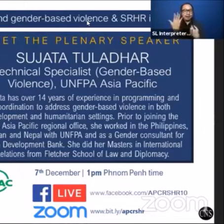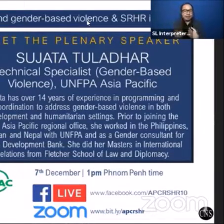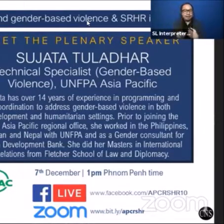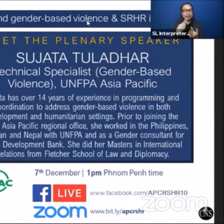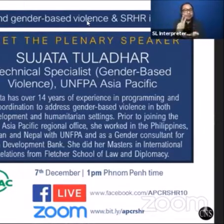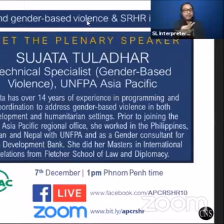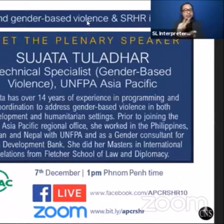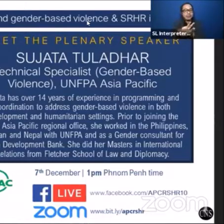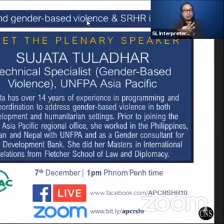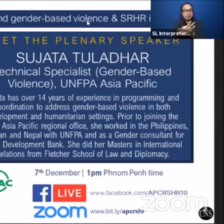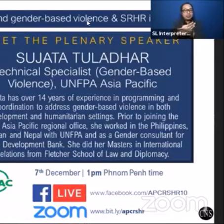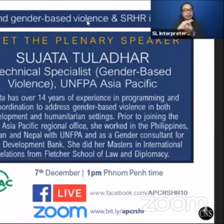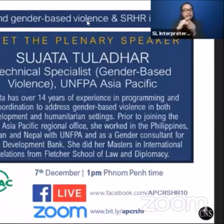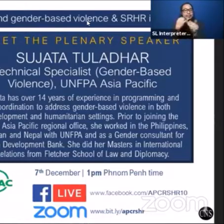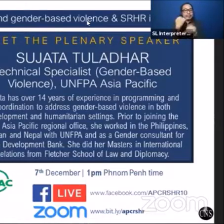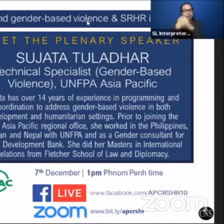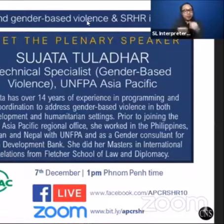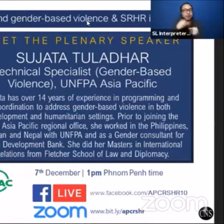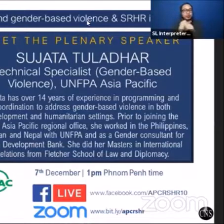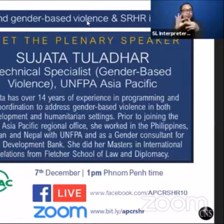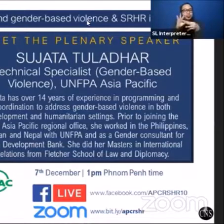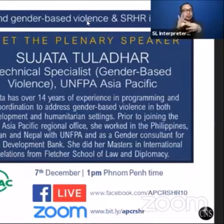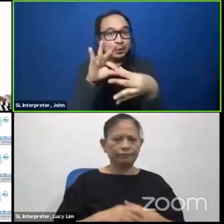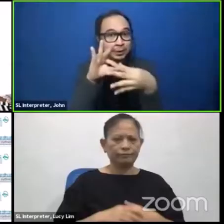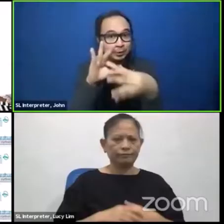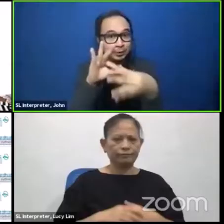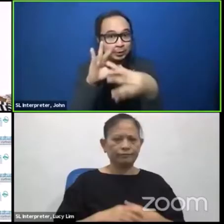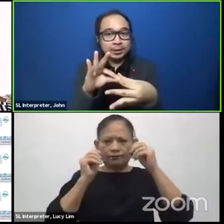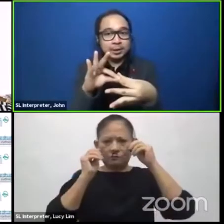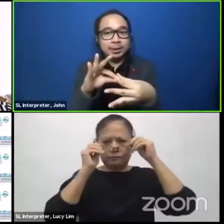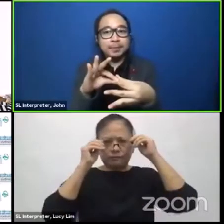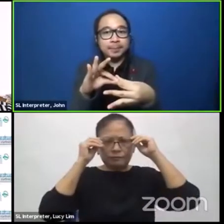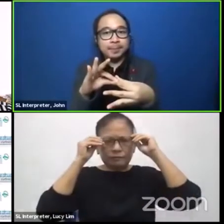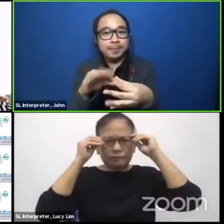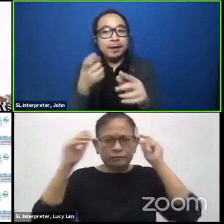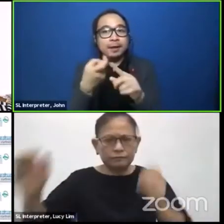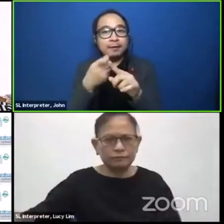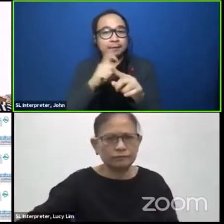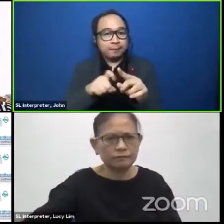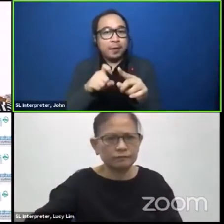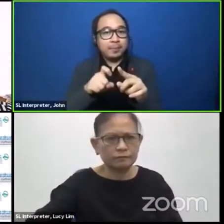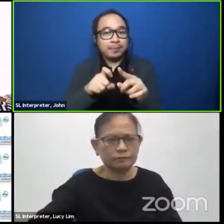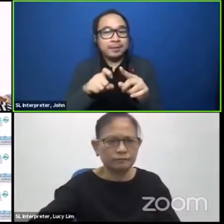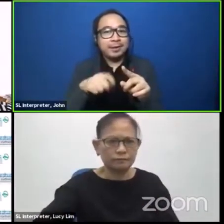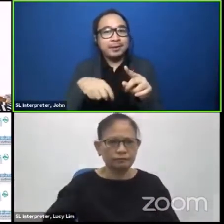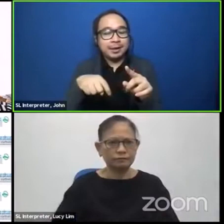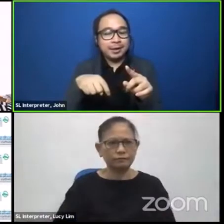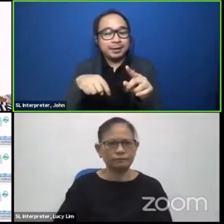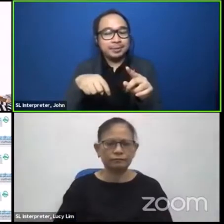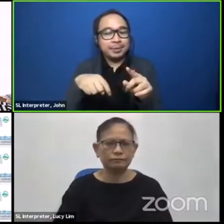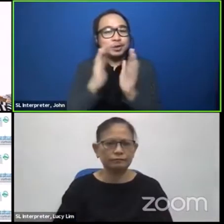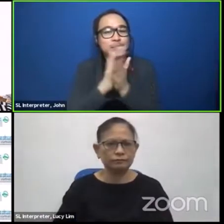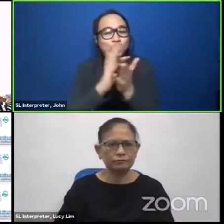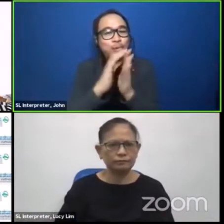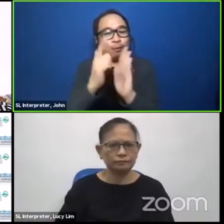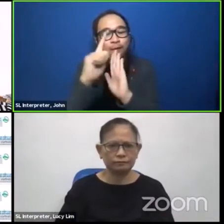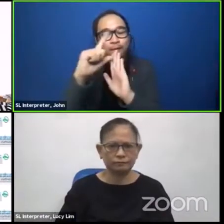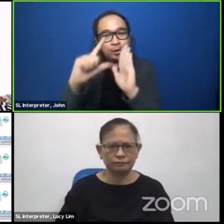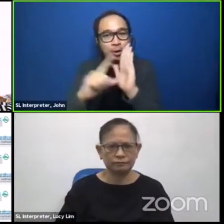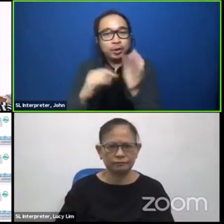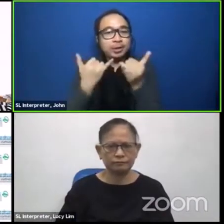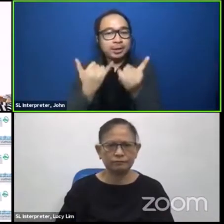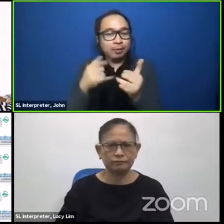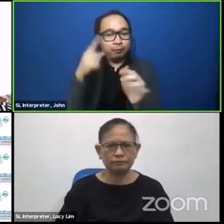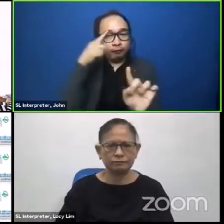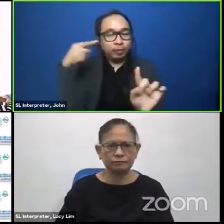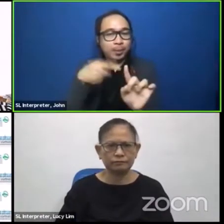in international relations and from the Fletcher School of Law. She will be talking on the promising